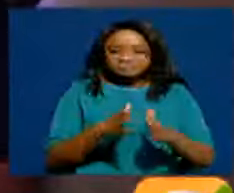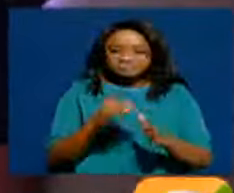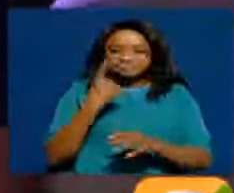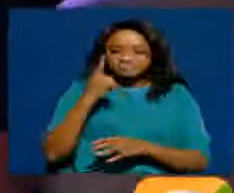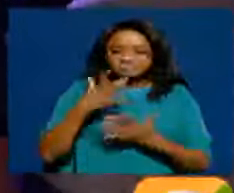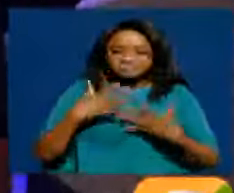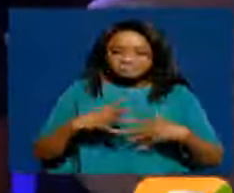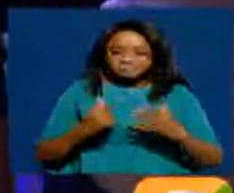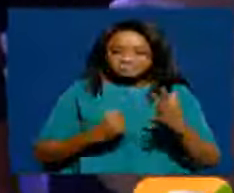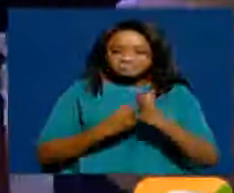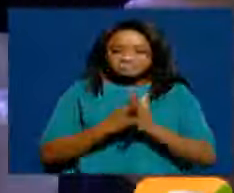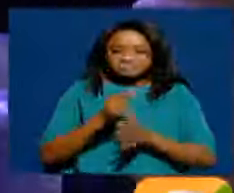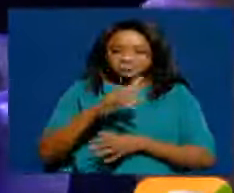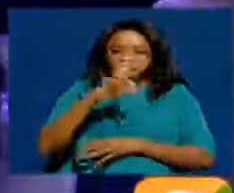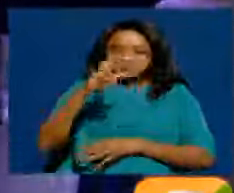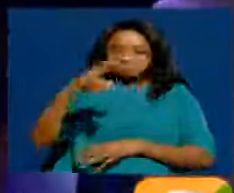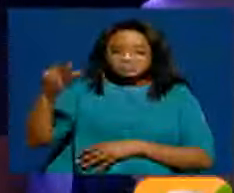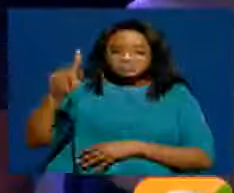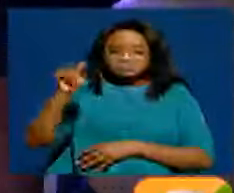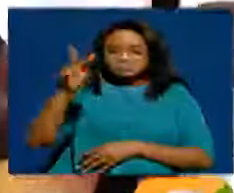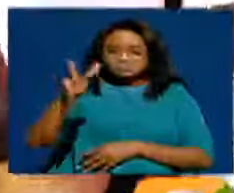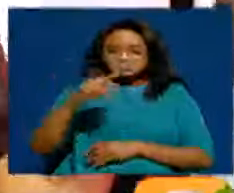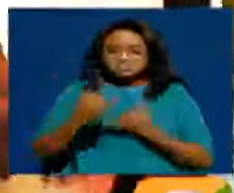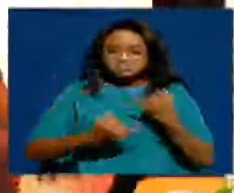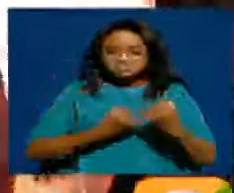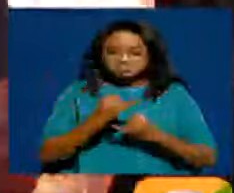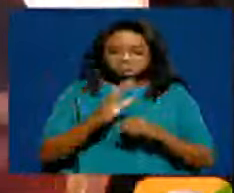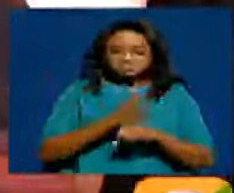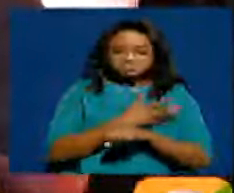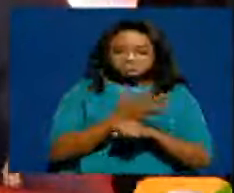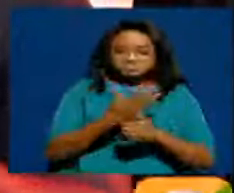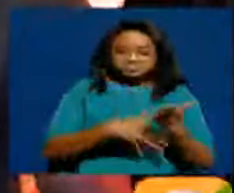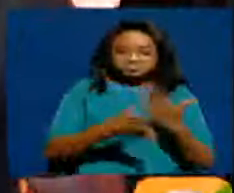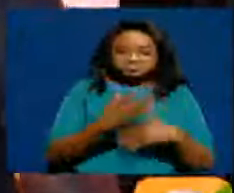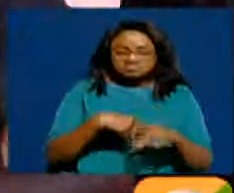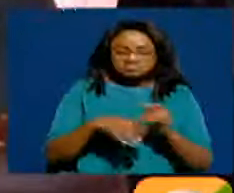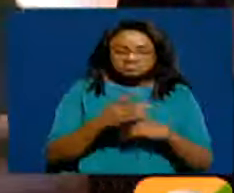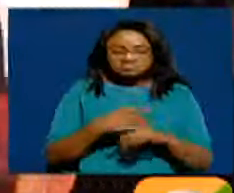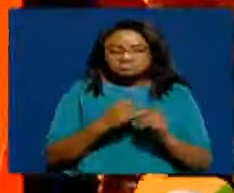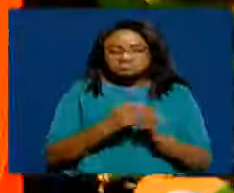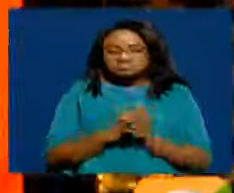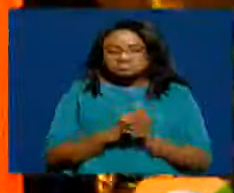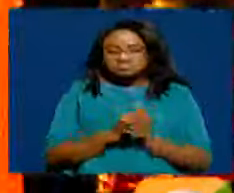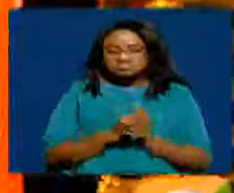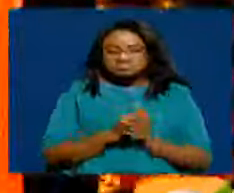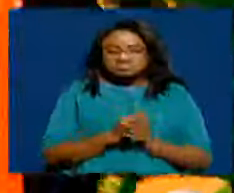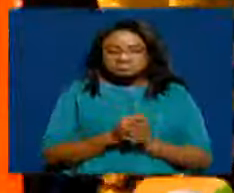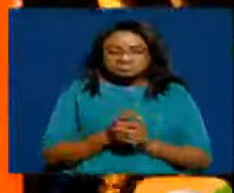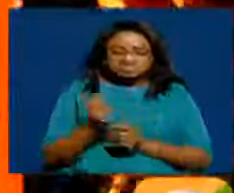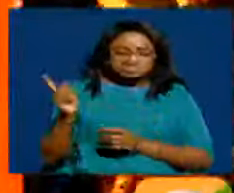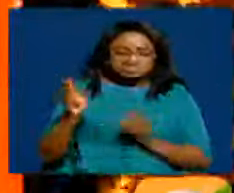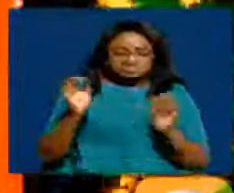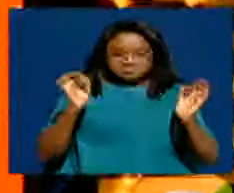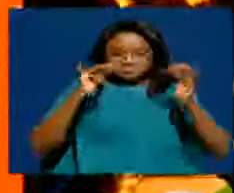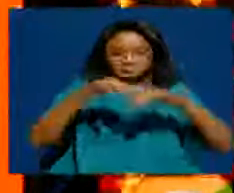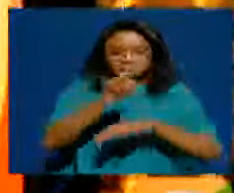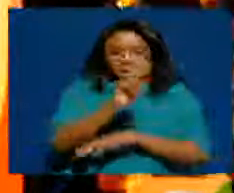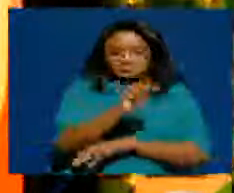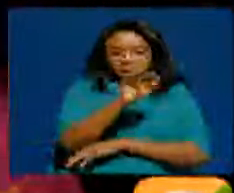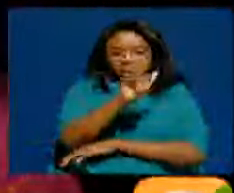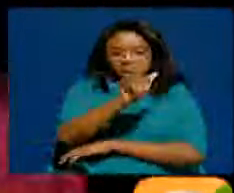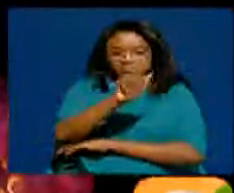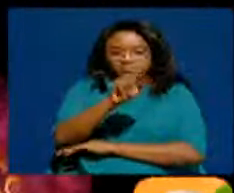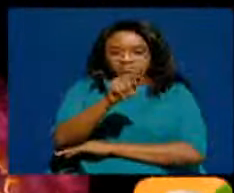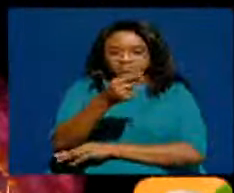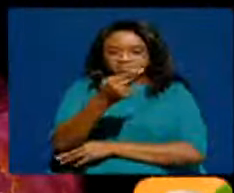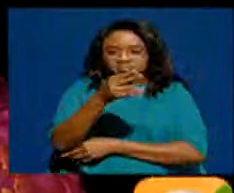Ramogi TV fans to interact with their favorite presenters, who were among the hundreds who attended the event dubbed Nyadhi Festival.